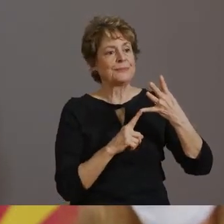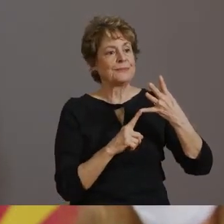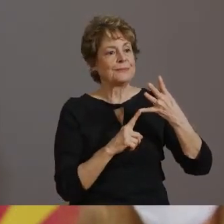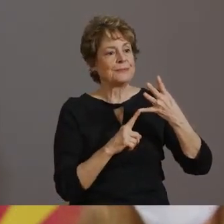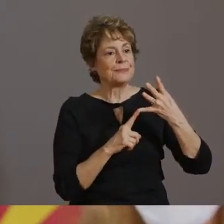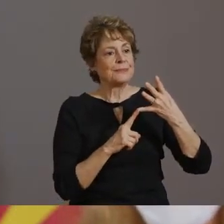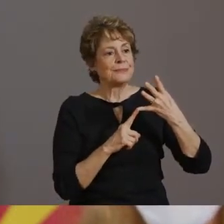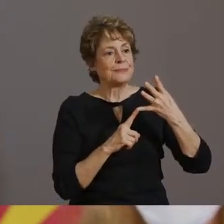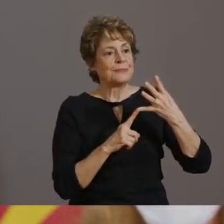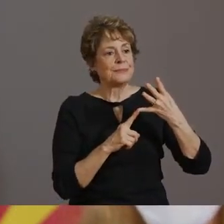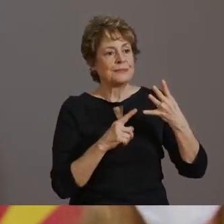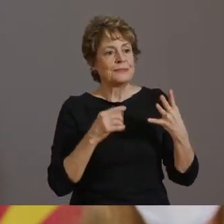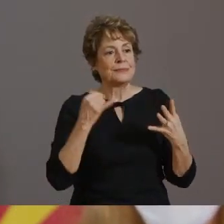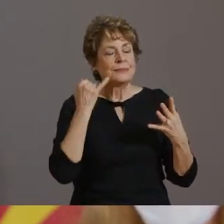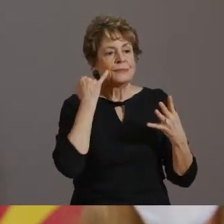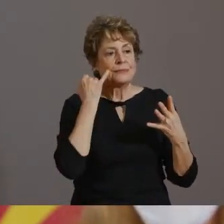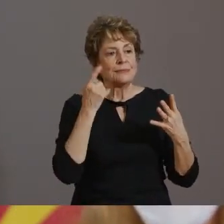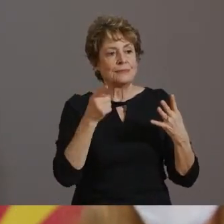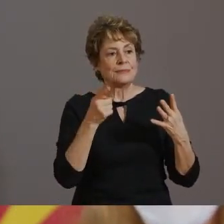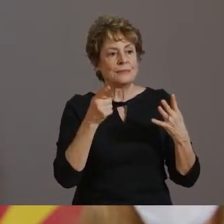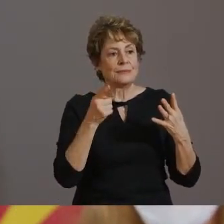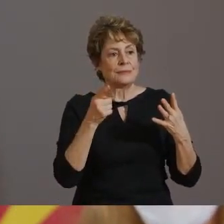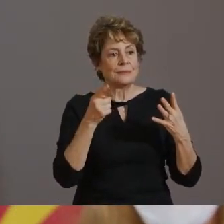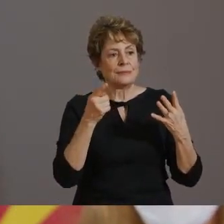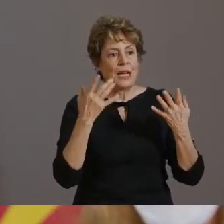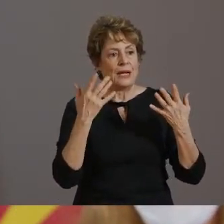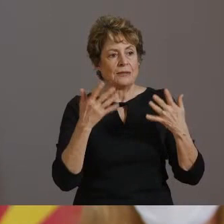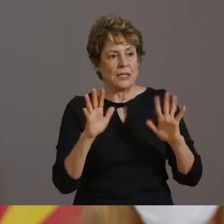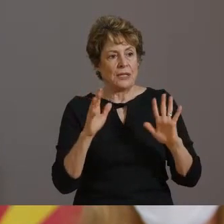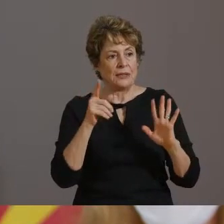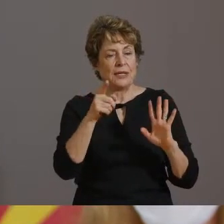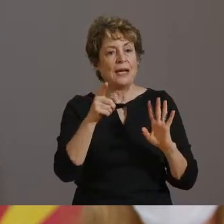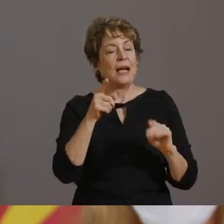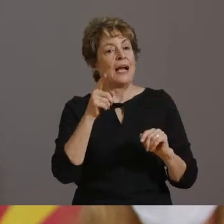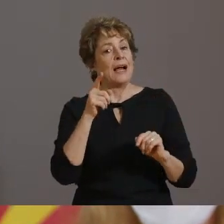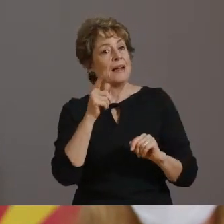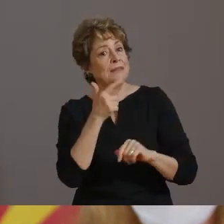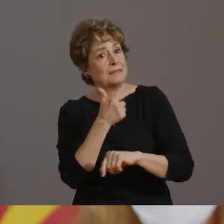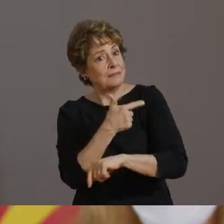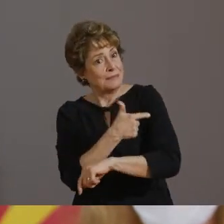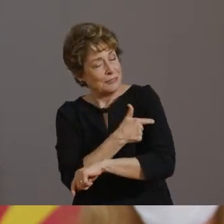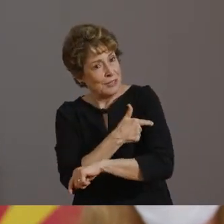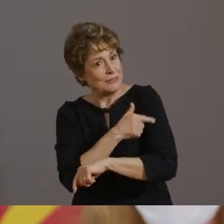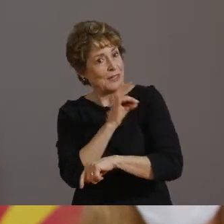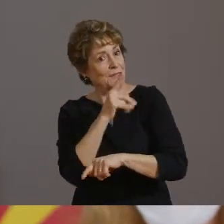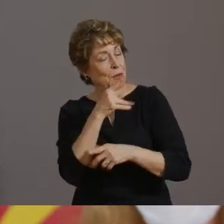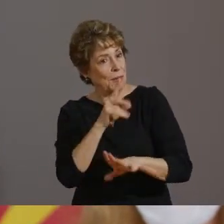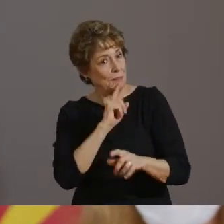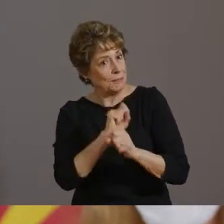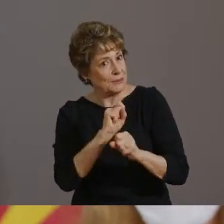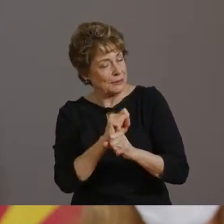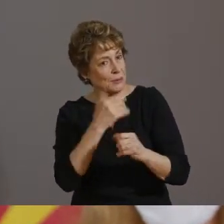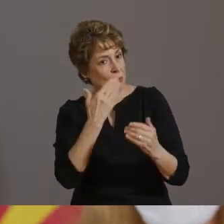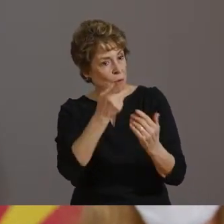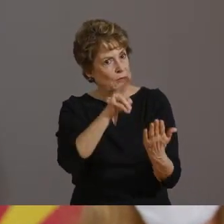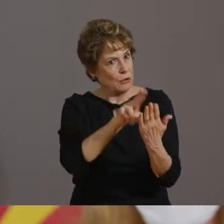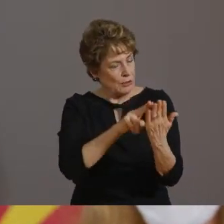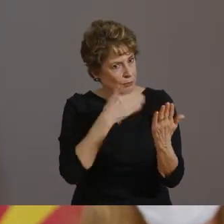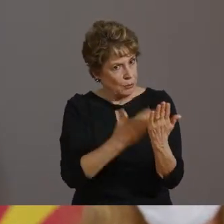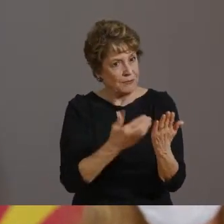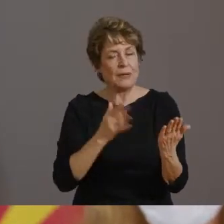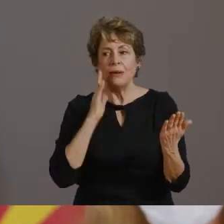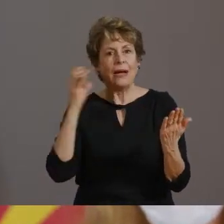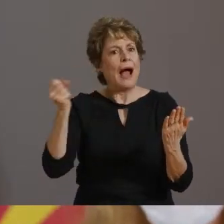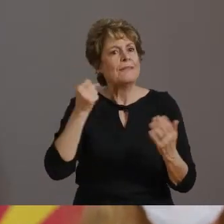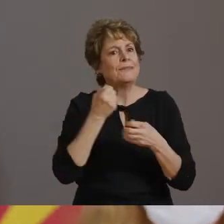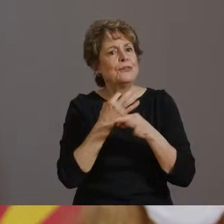These actions have led to a 50% increase in flu shot administration rates in other states,